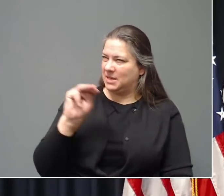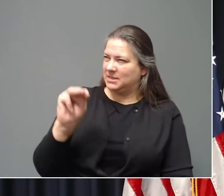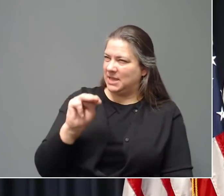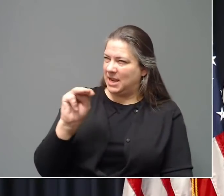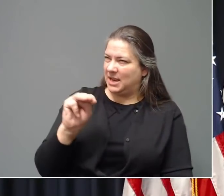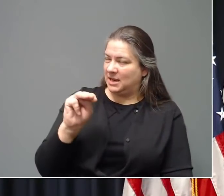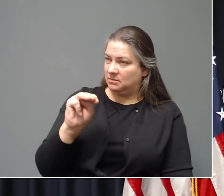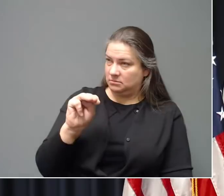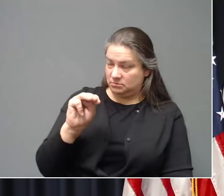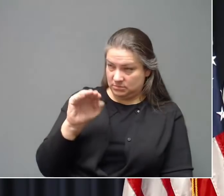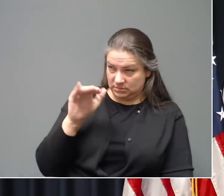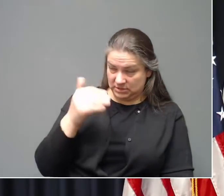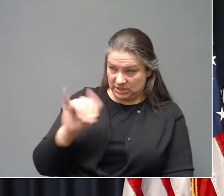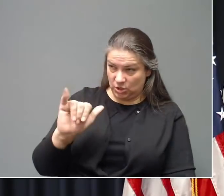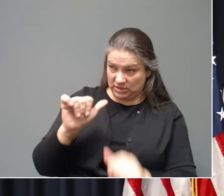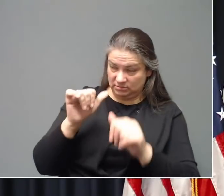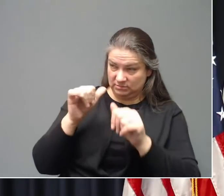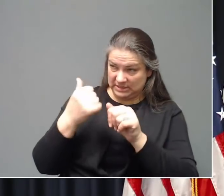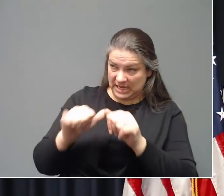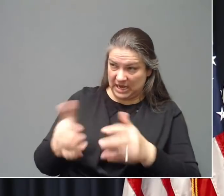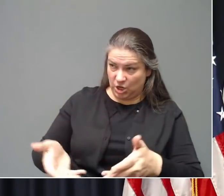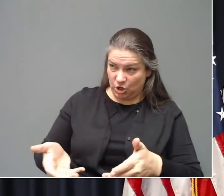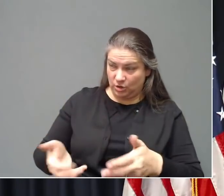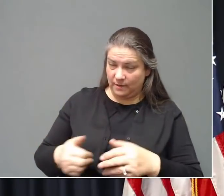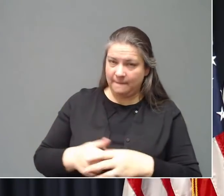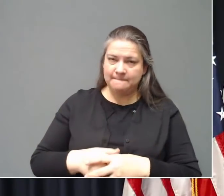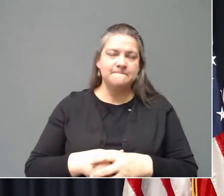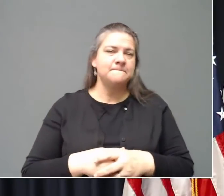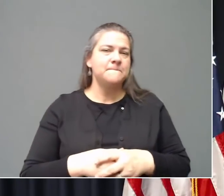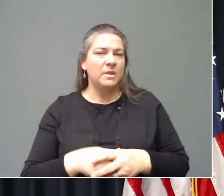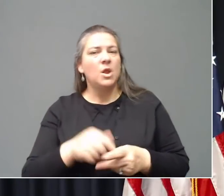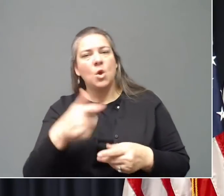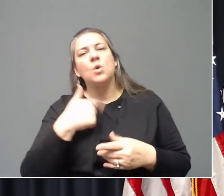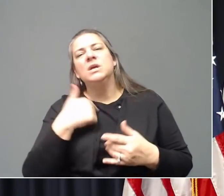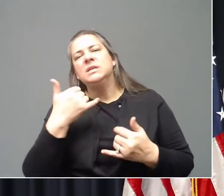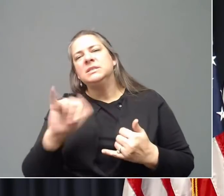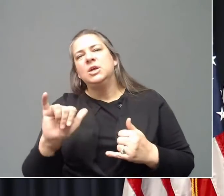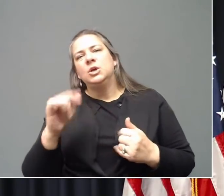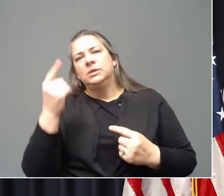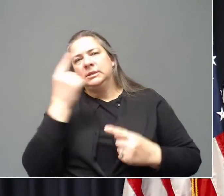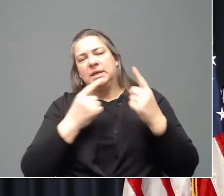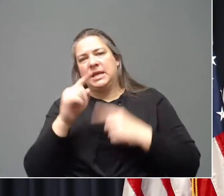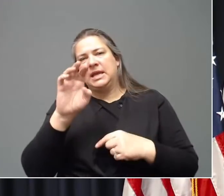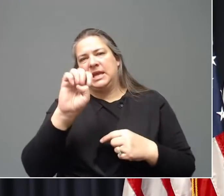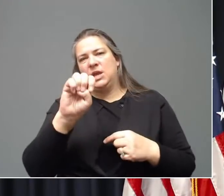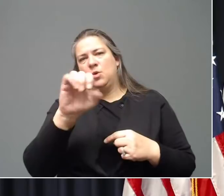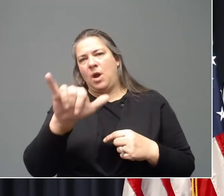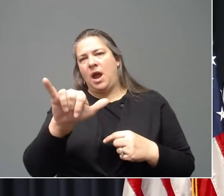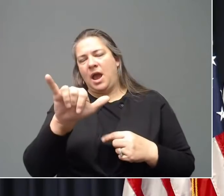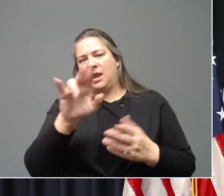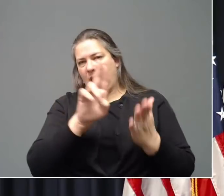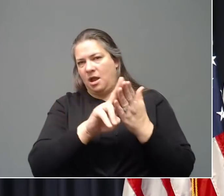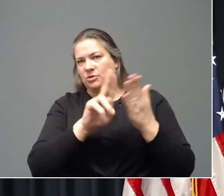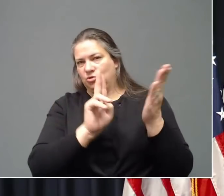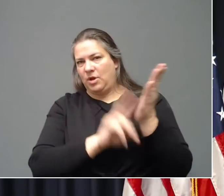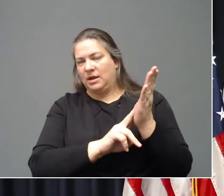around? Yeah, we're still considering on the EY contract,